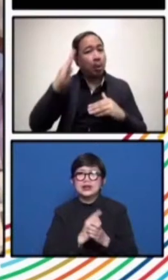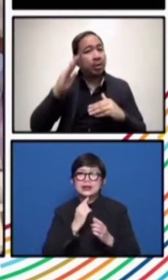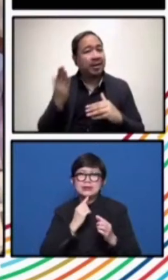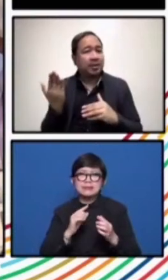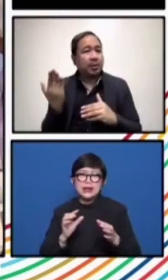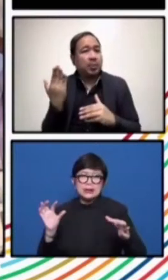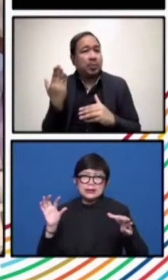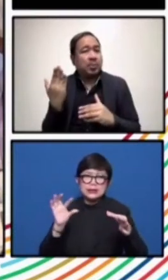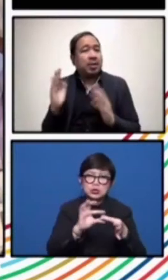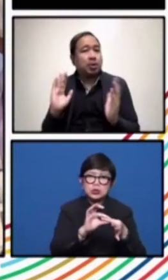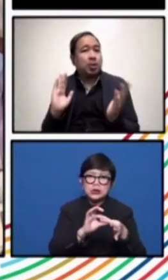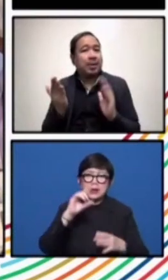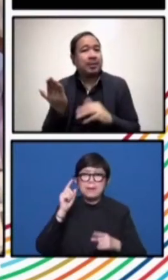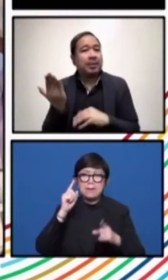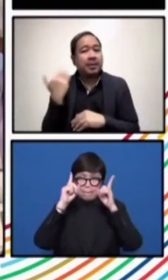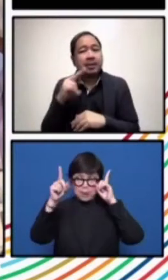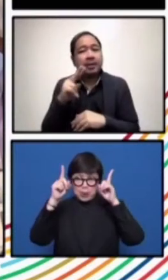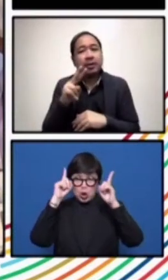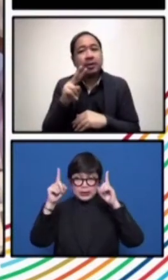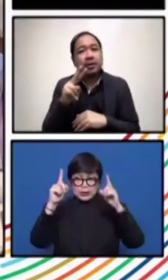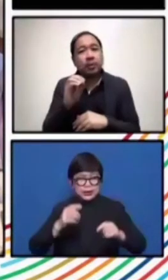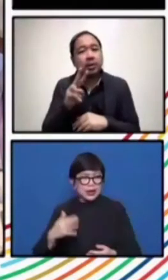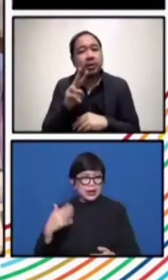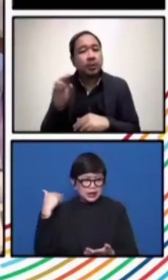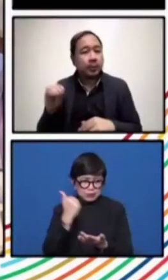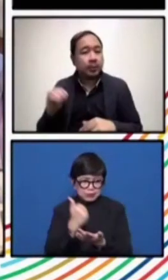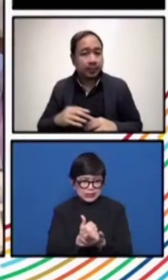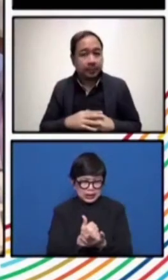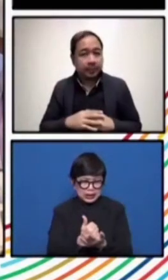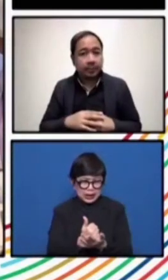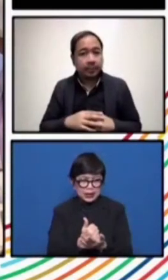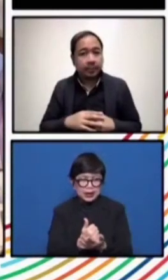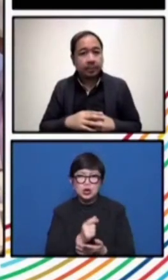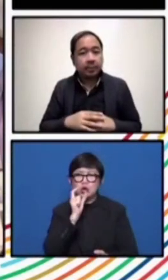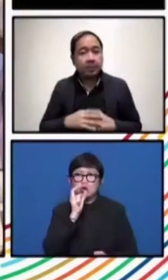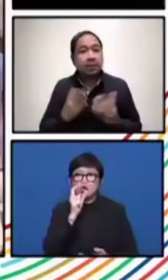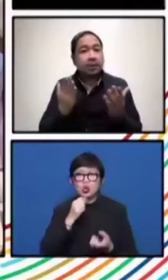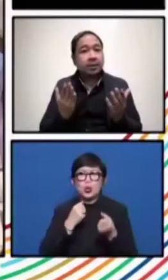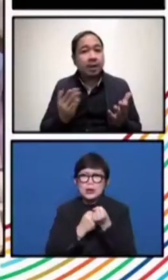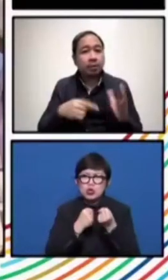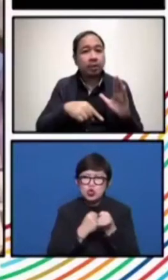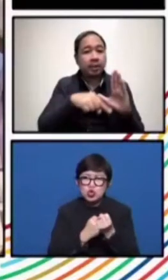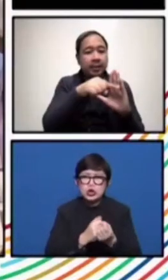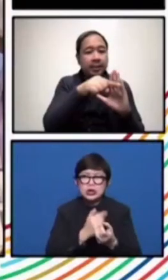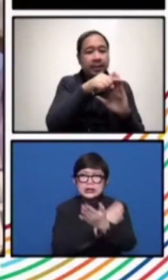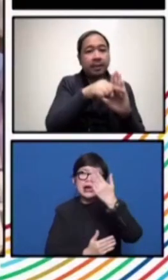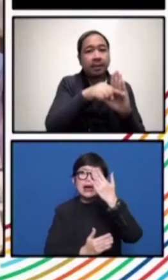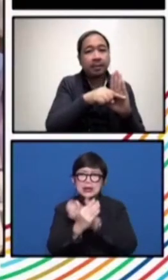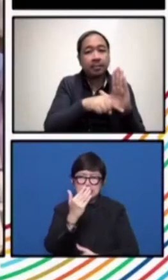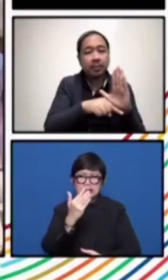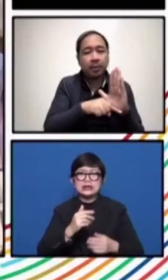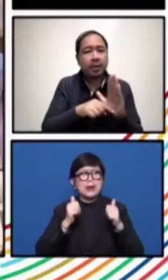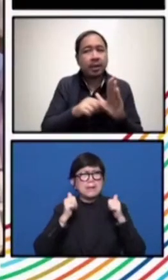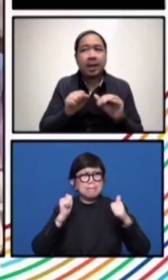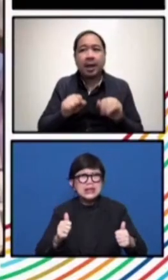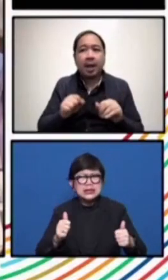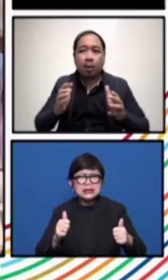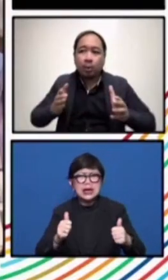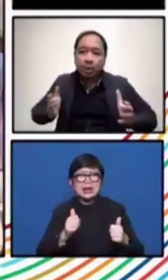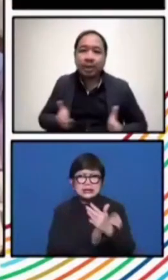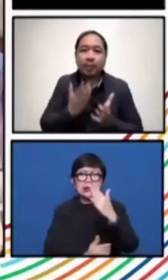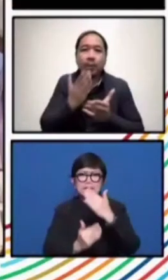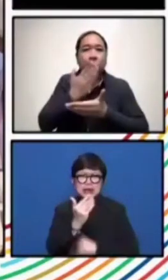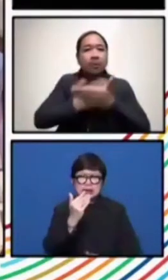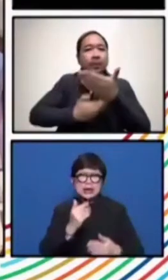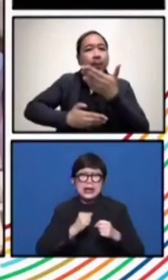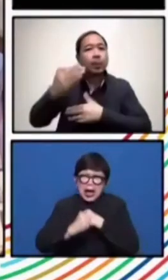policy policy and Tool to unable person with disability to fulfill effective person in election